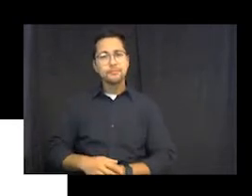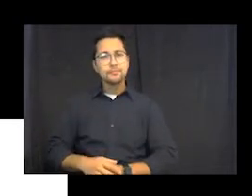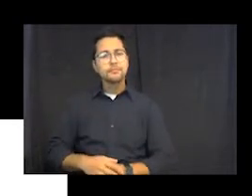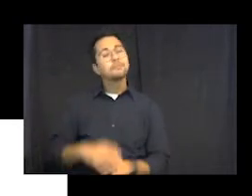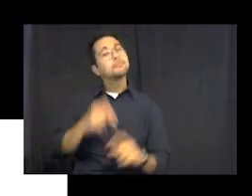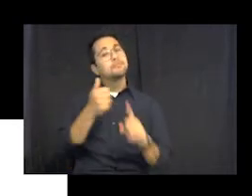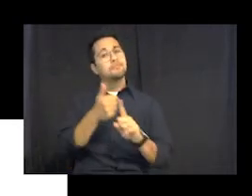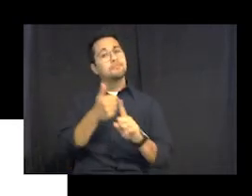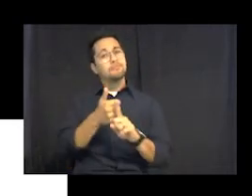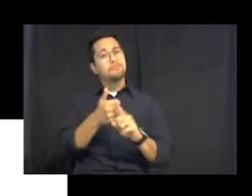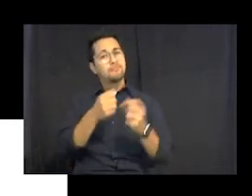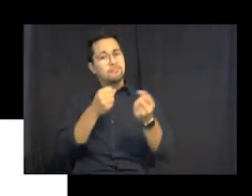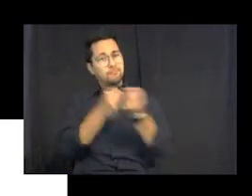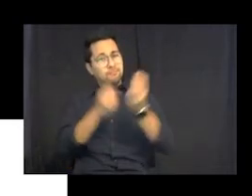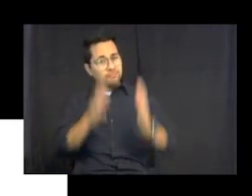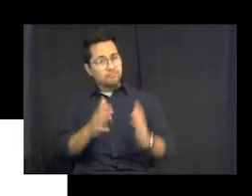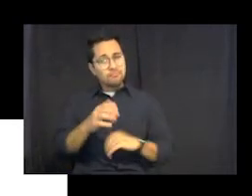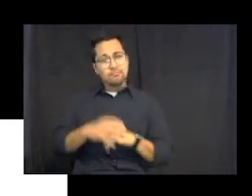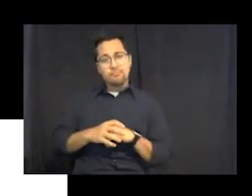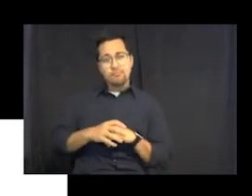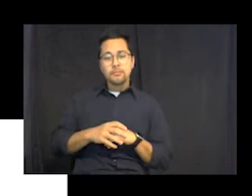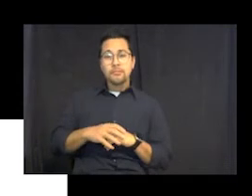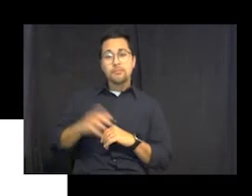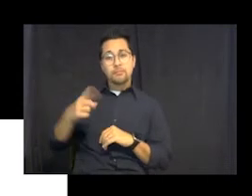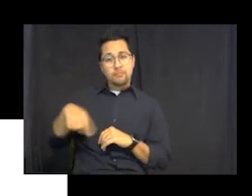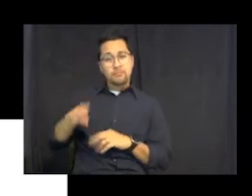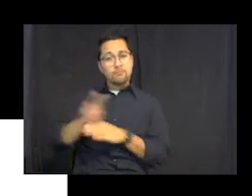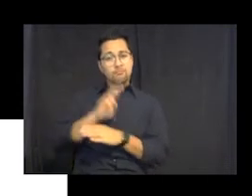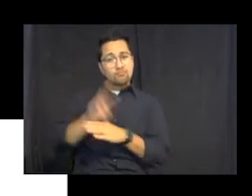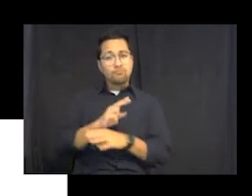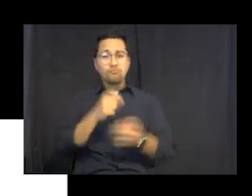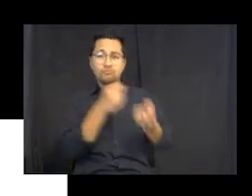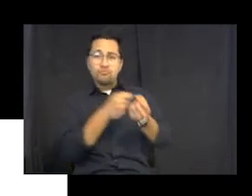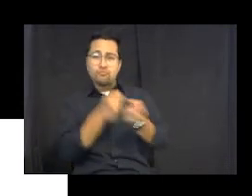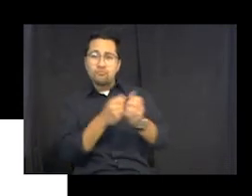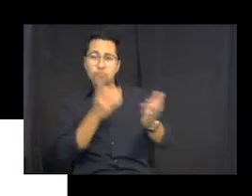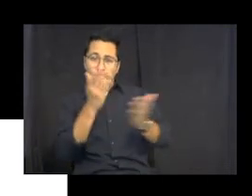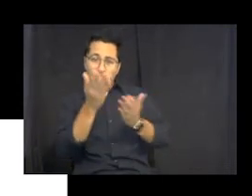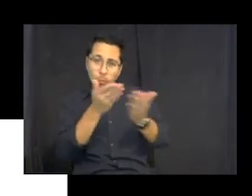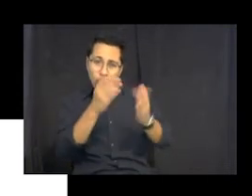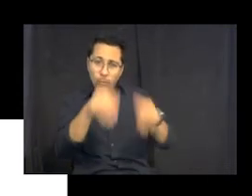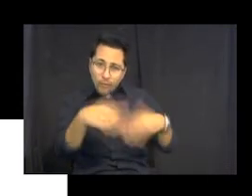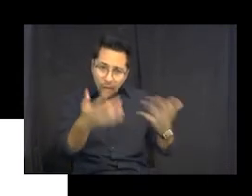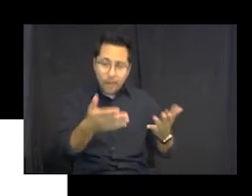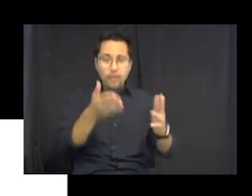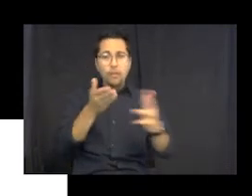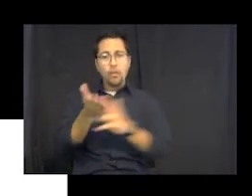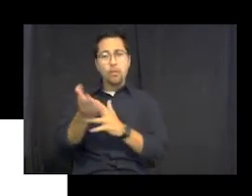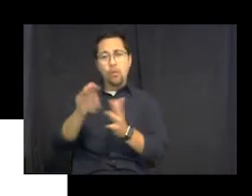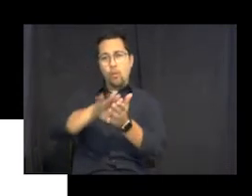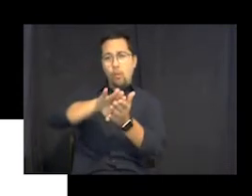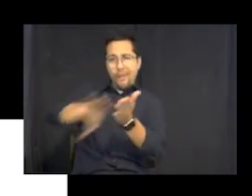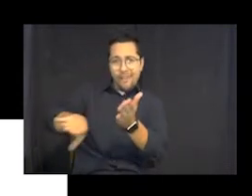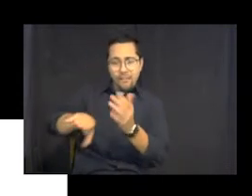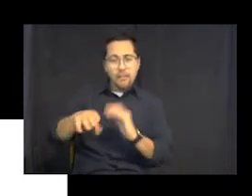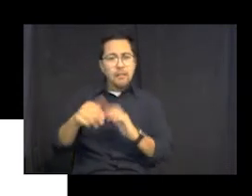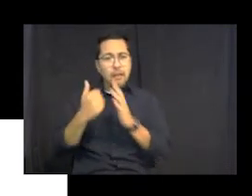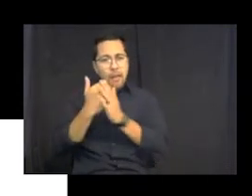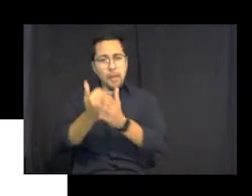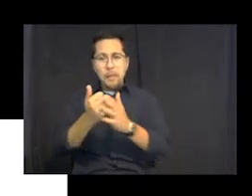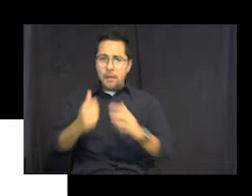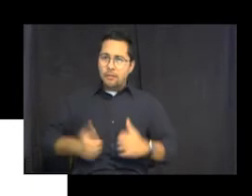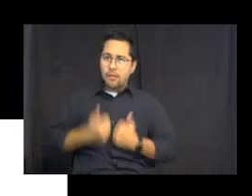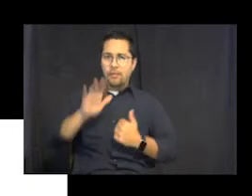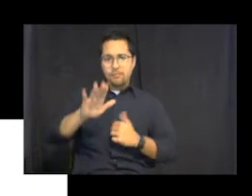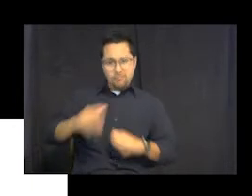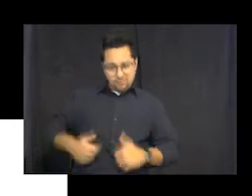The self-advocates speaking today utilize the supports provided through the waiver to help them live the life that